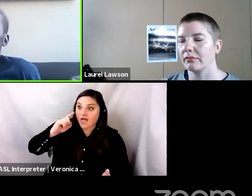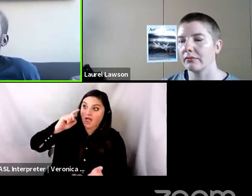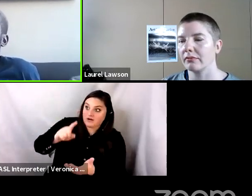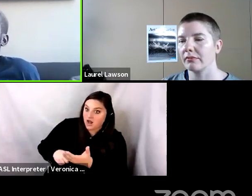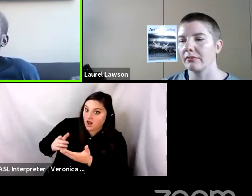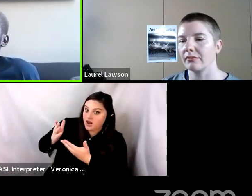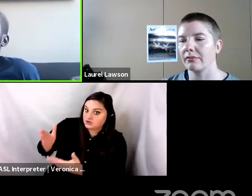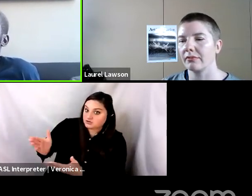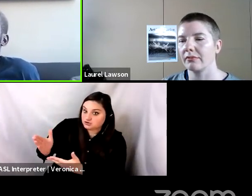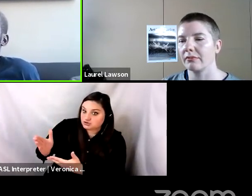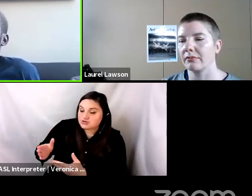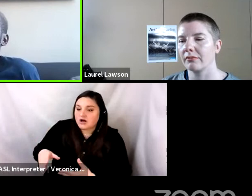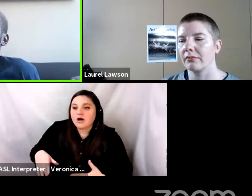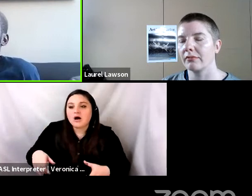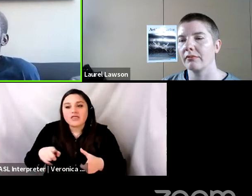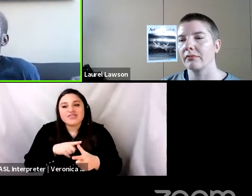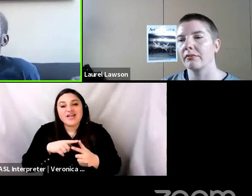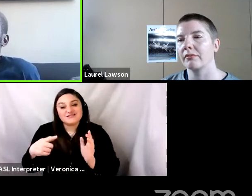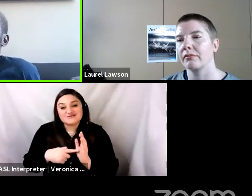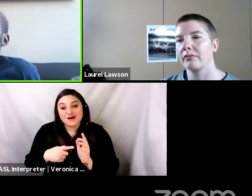we are, because